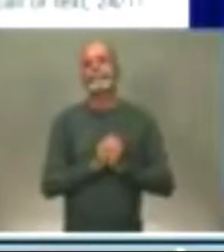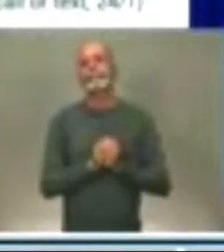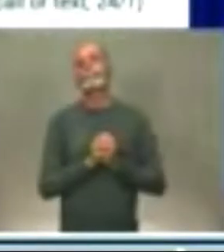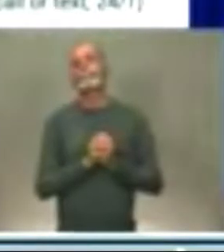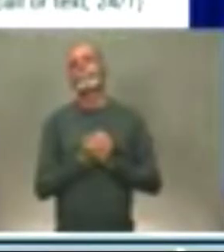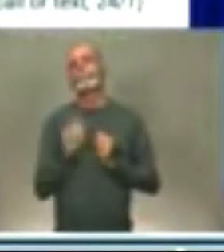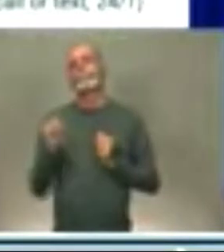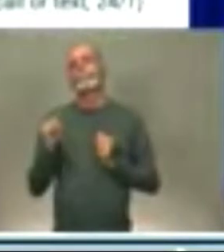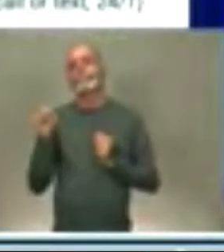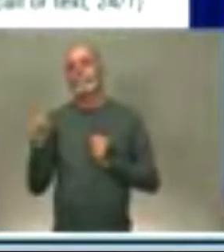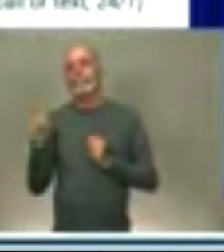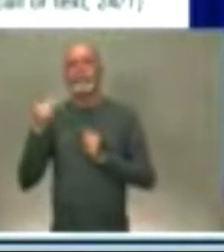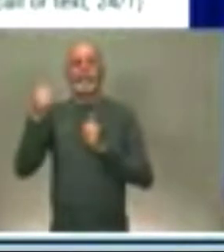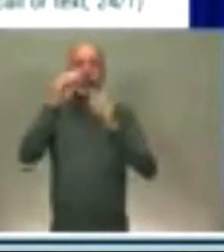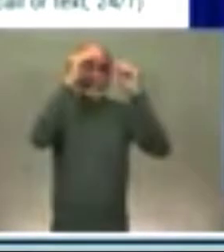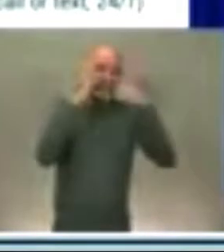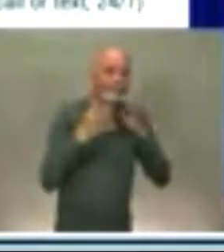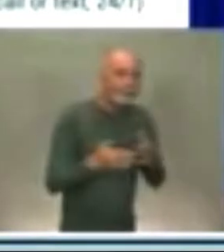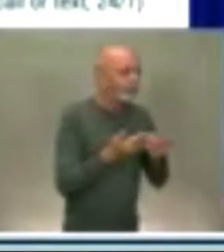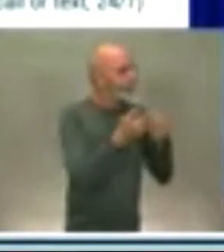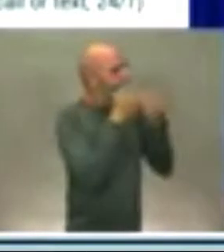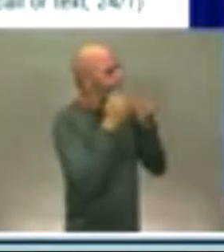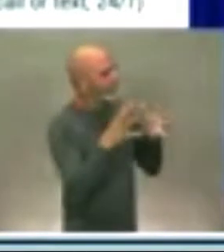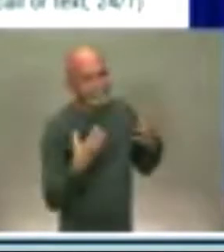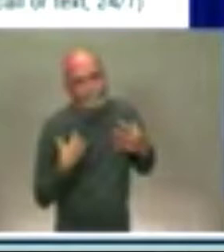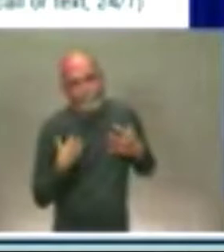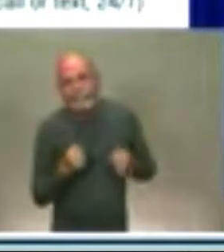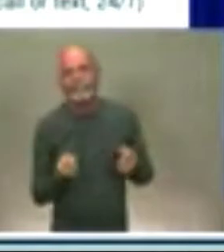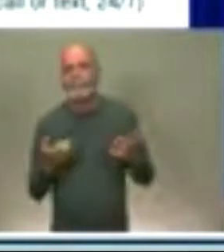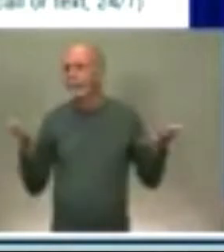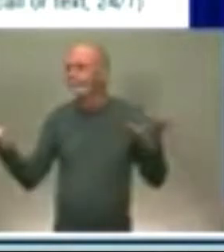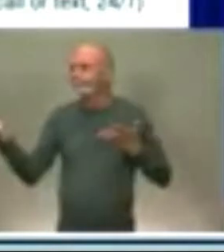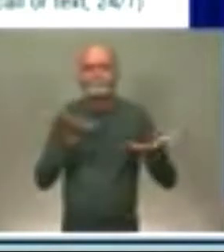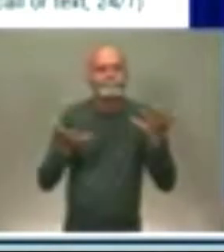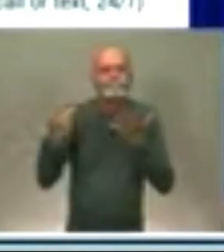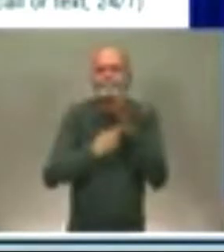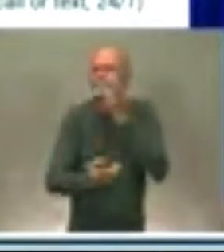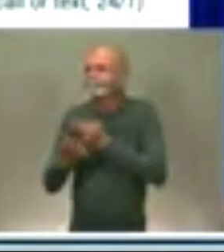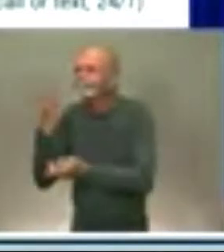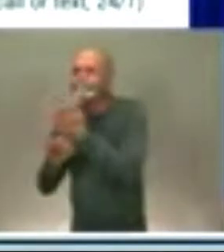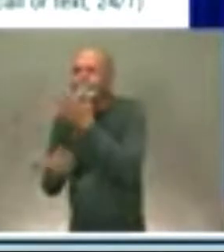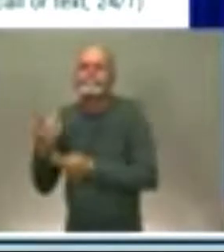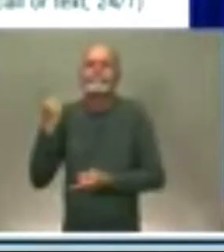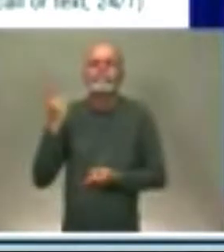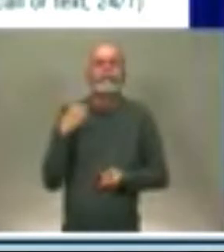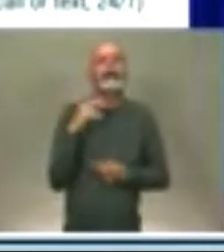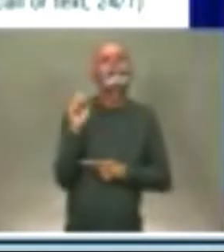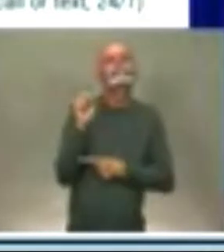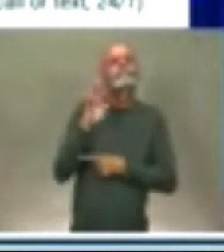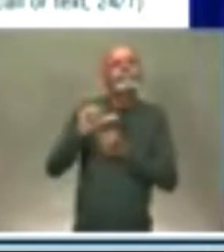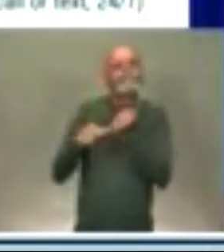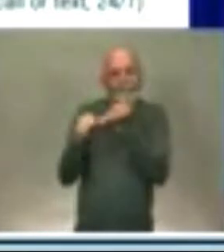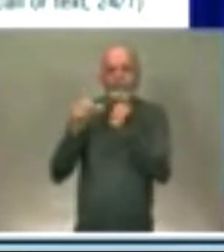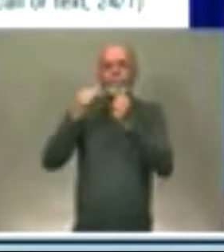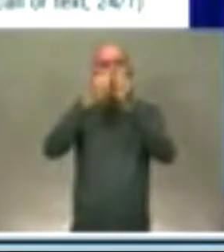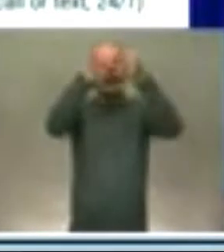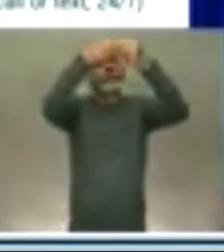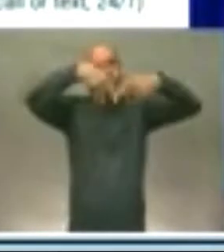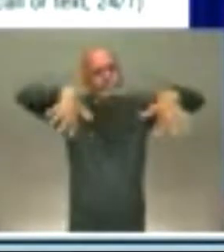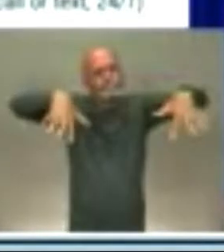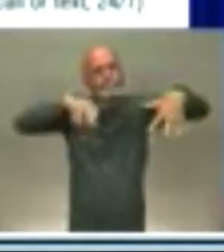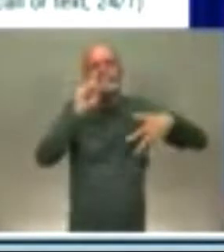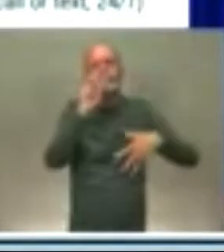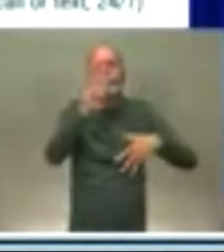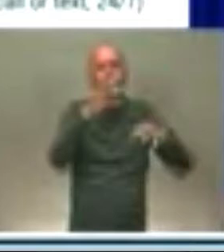and public health. There's a subcommittee that talks back and forth on these issues, and that committee has met somewhere